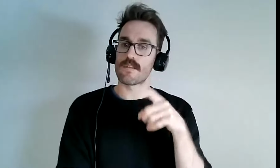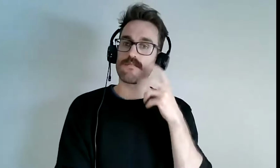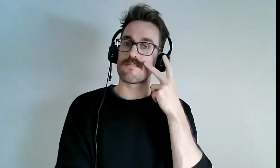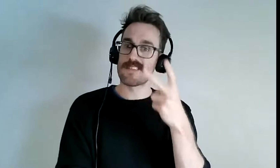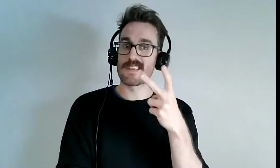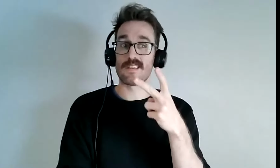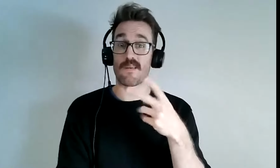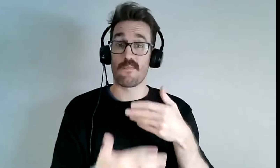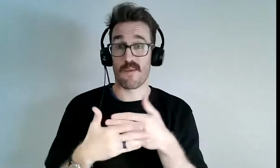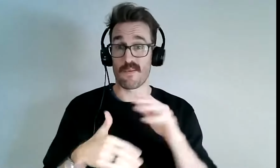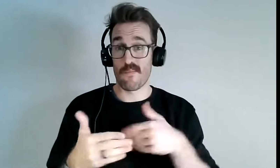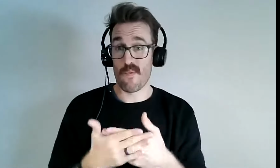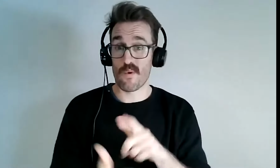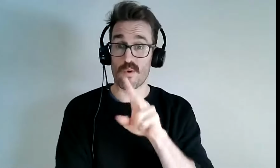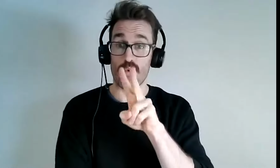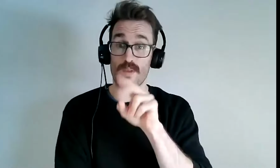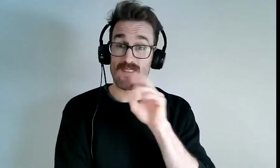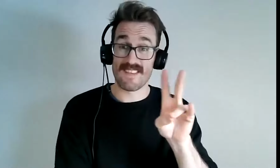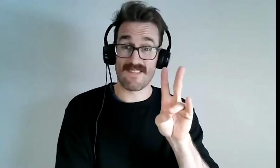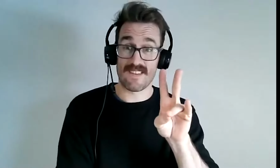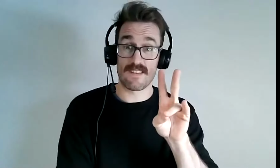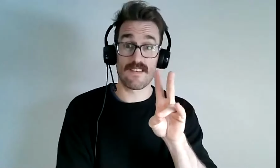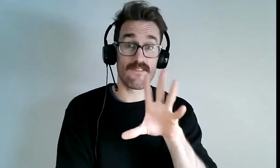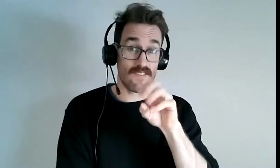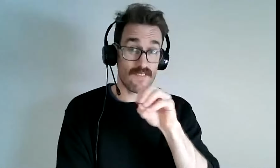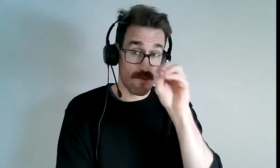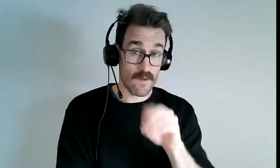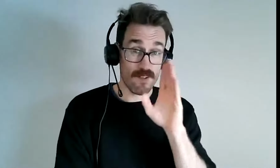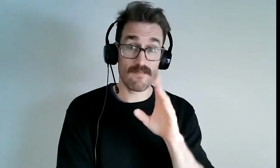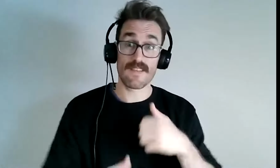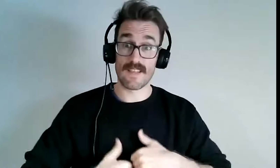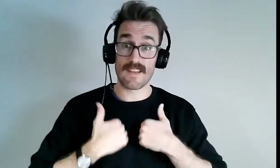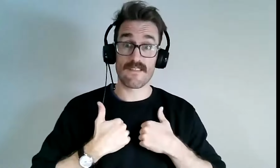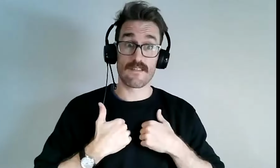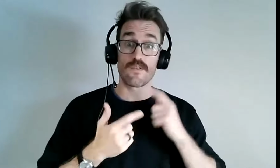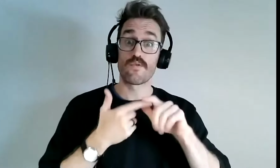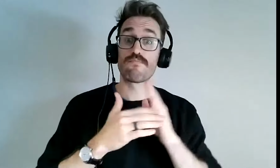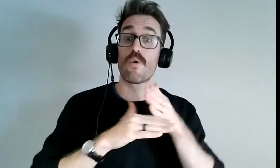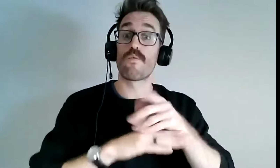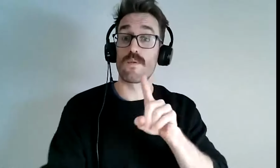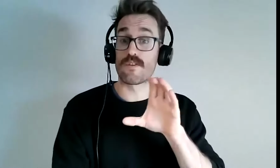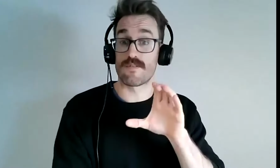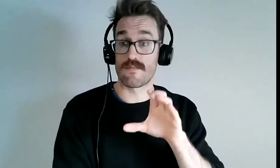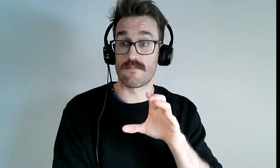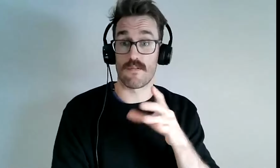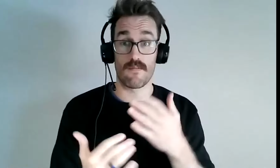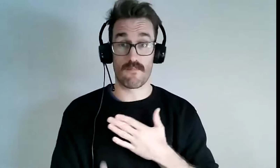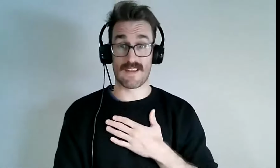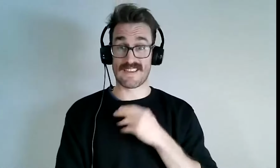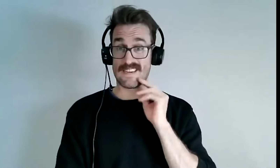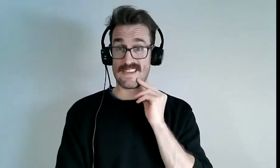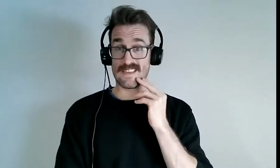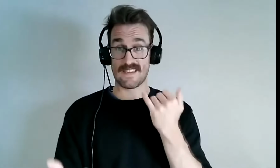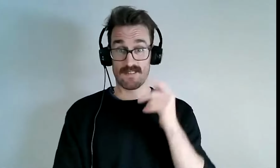in 2007, 50% is going to live to 100. So if I talk to my niece, who's a teenager right now,